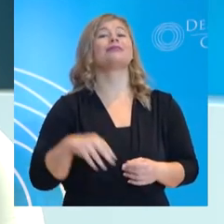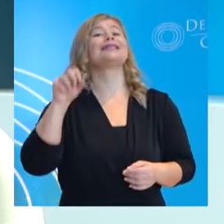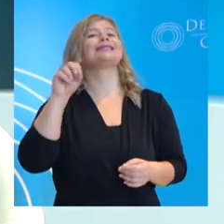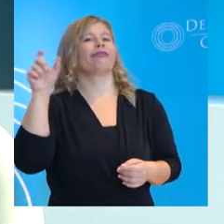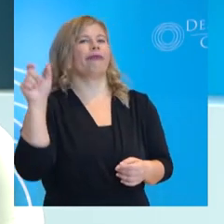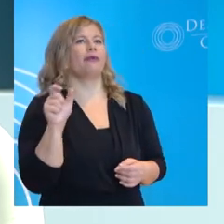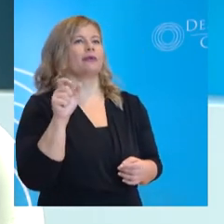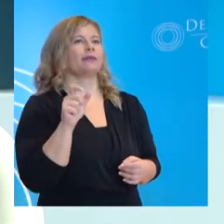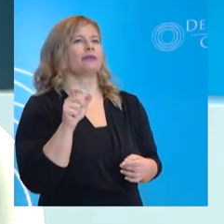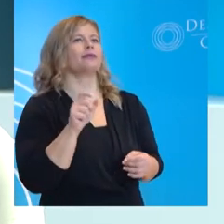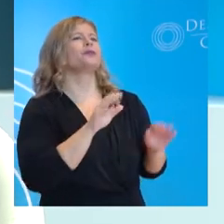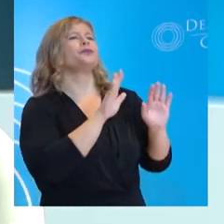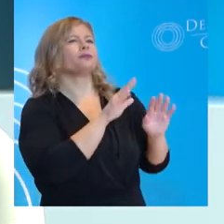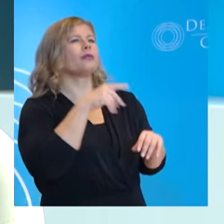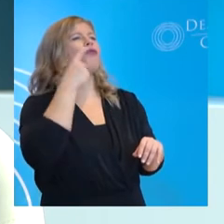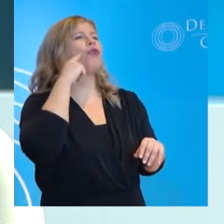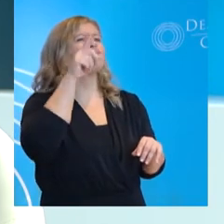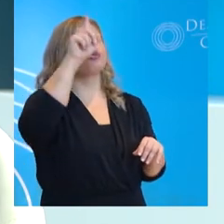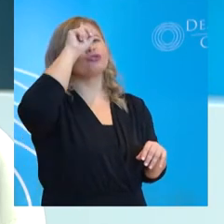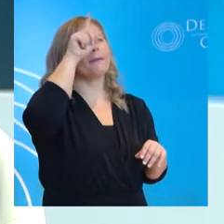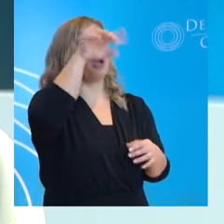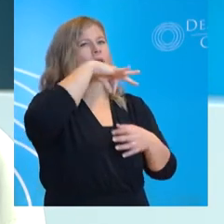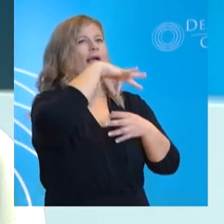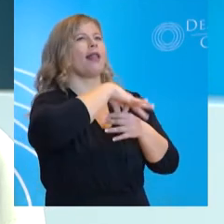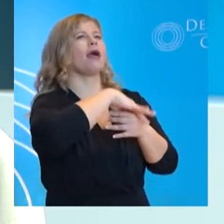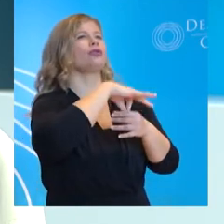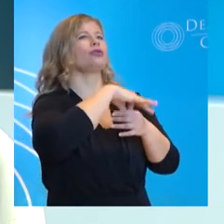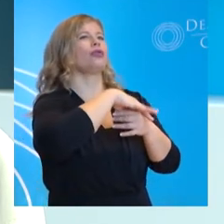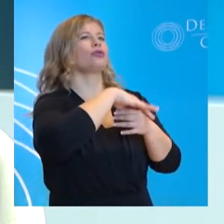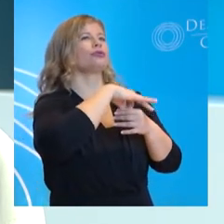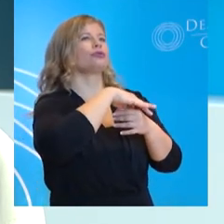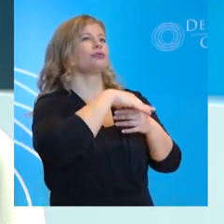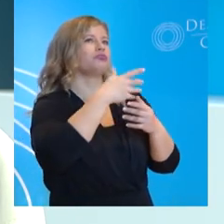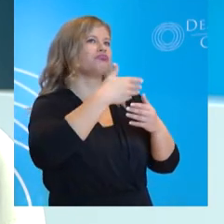election. I mean, it's still up in the air, but you're going to have